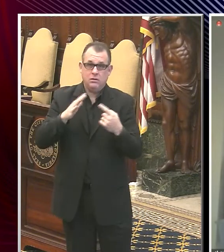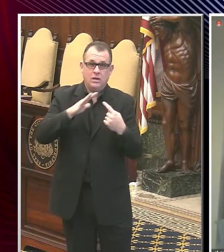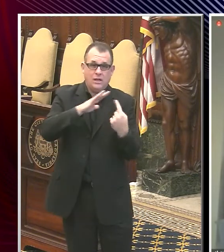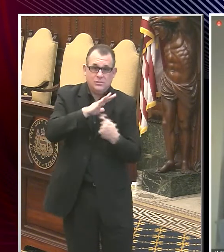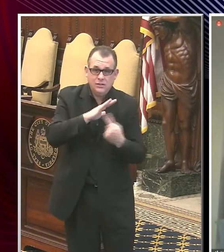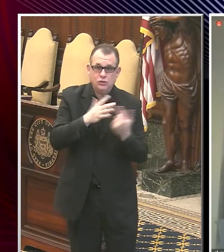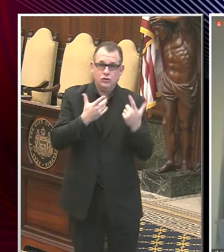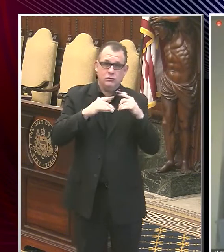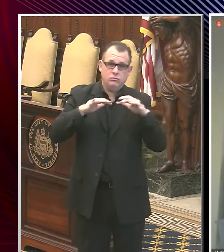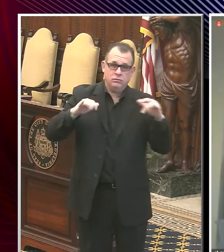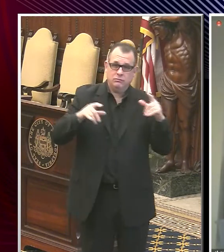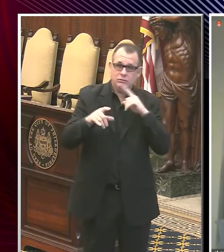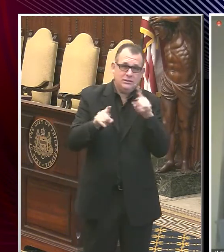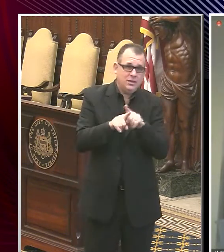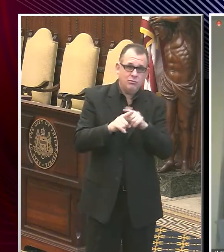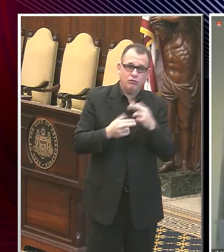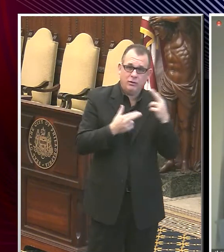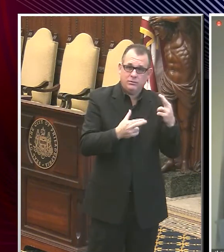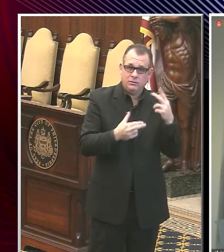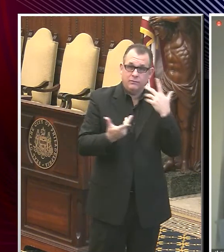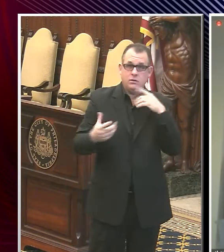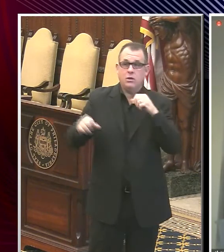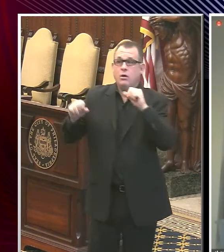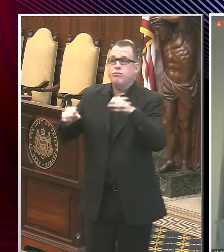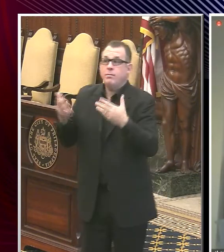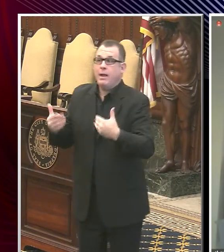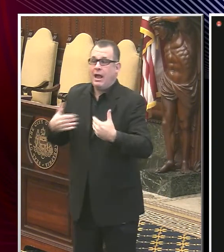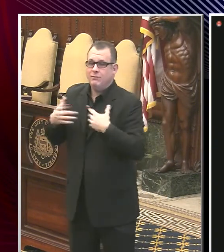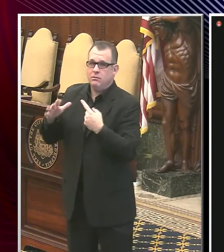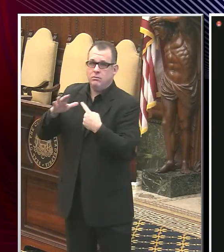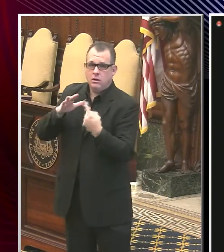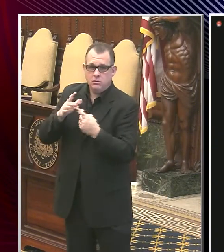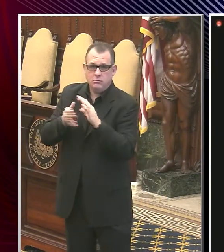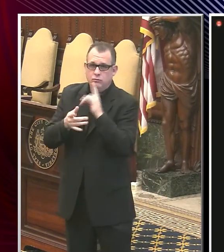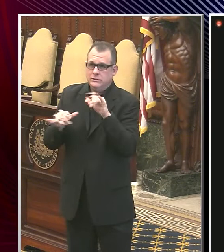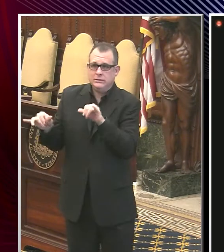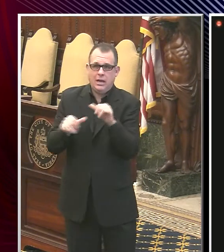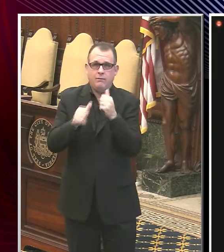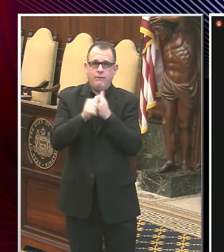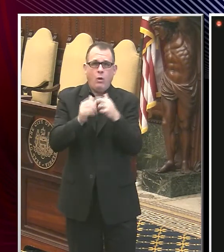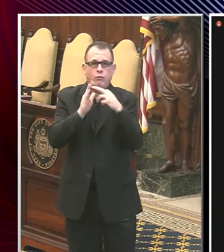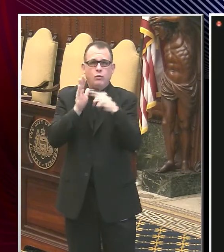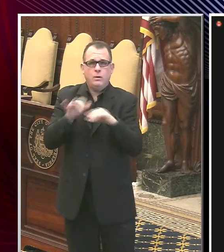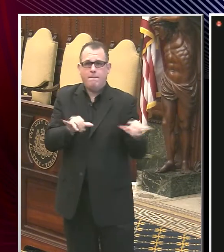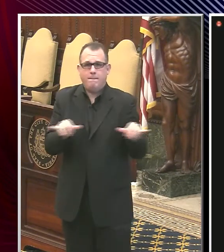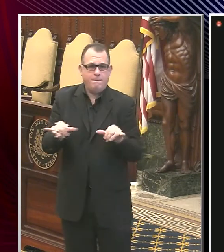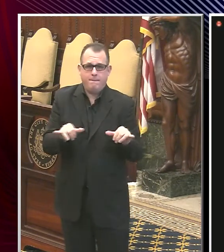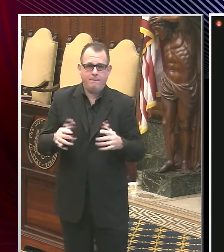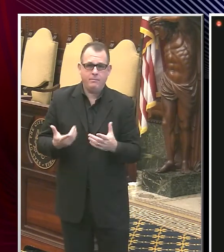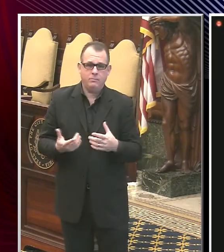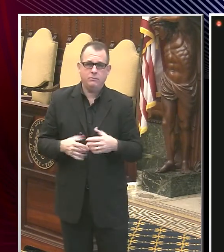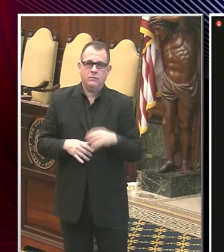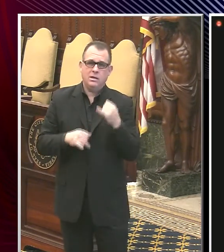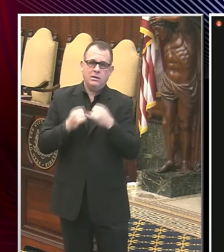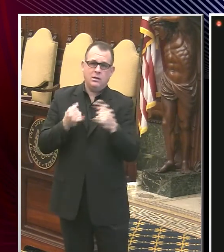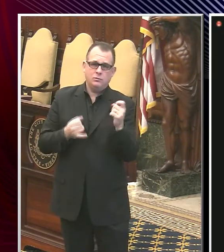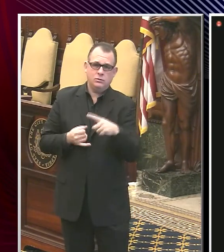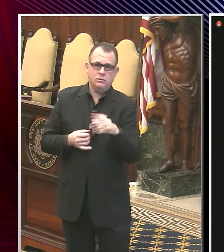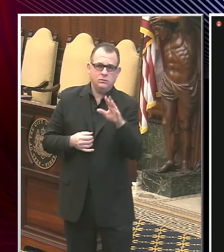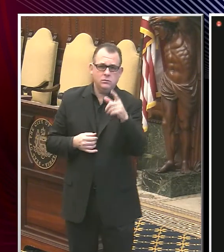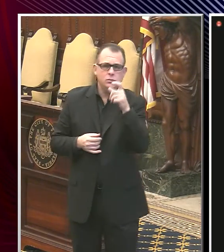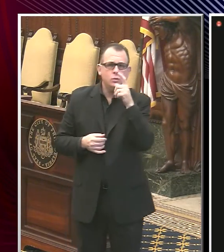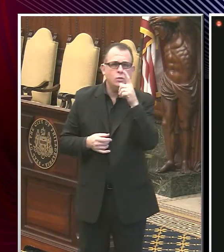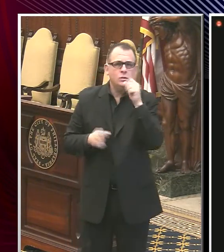do, like isolate, is the same recommendations if they're probable or confirmed. Okay, and last, and I'm not sure